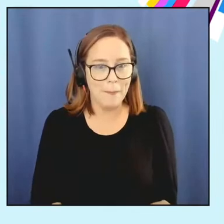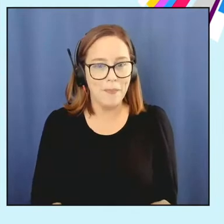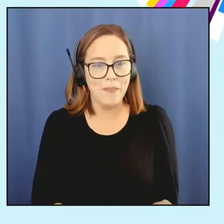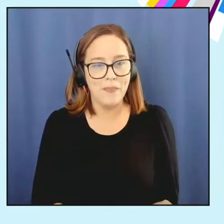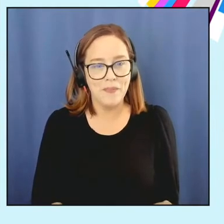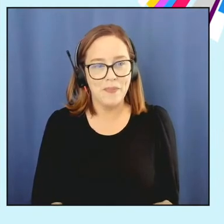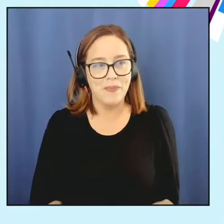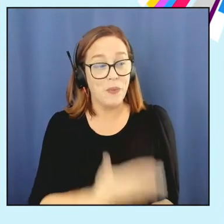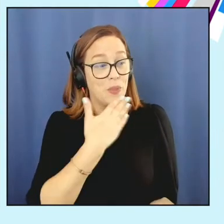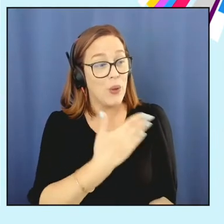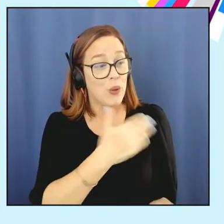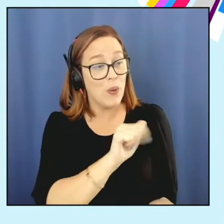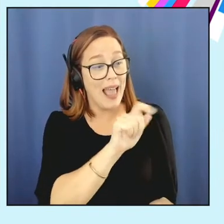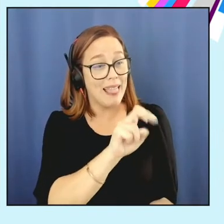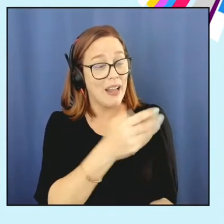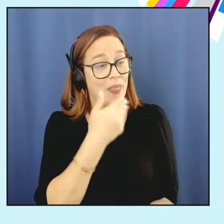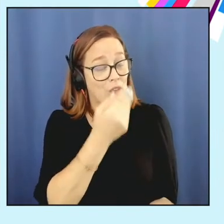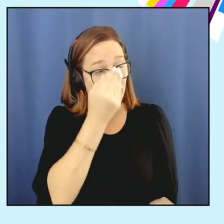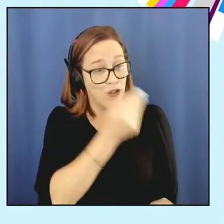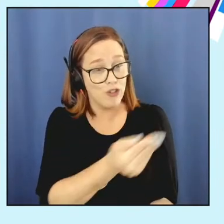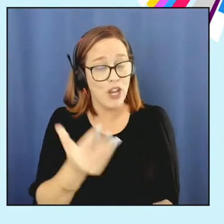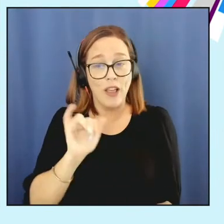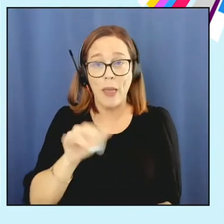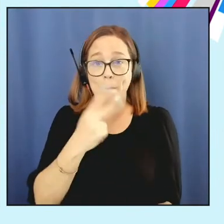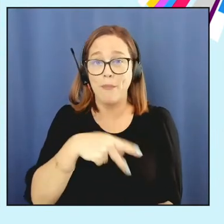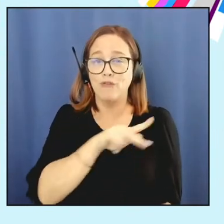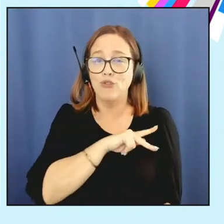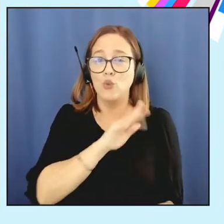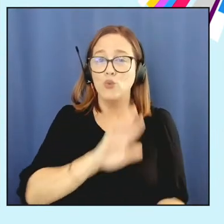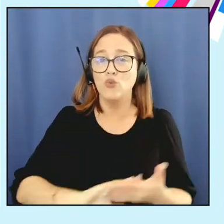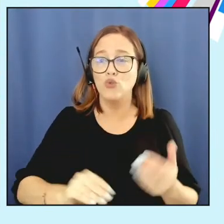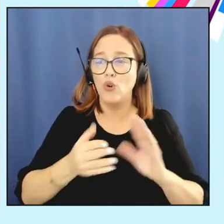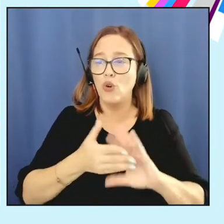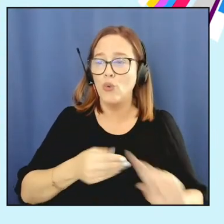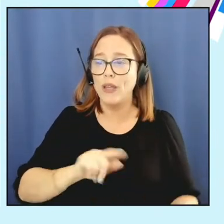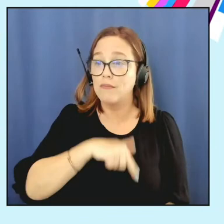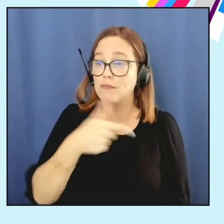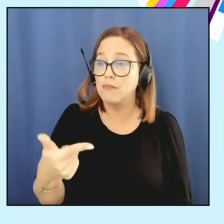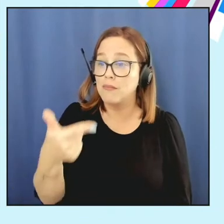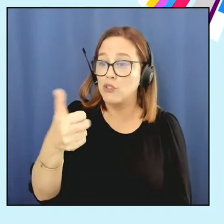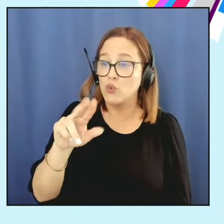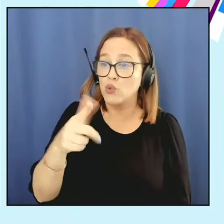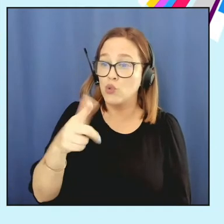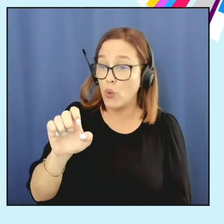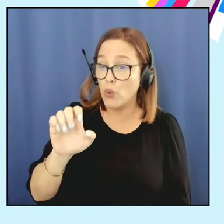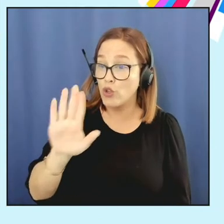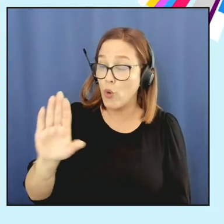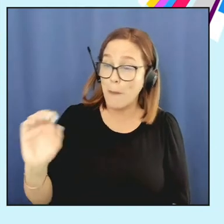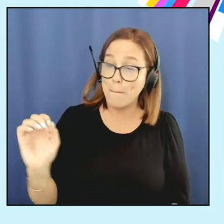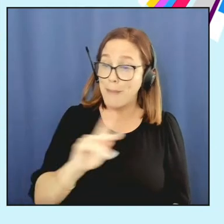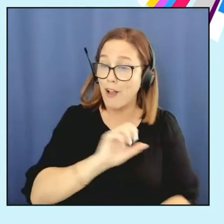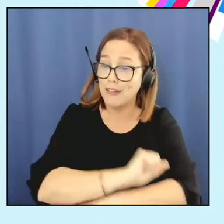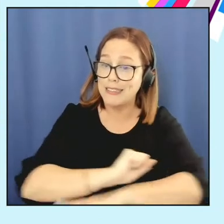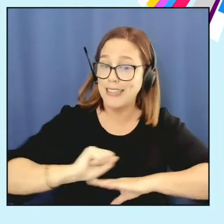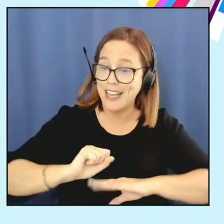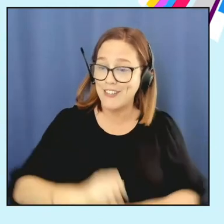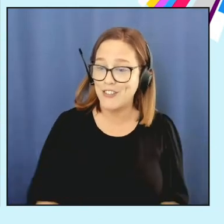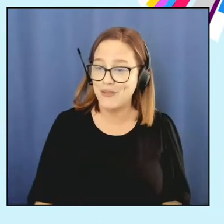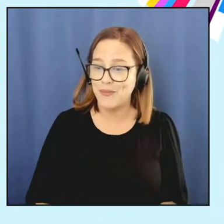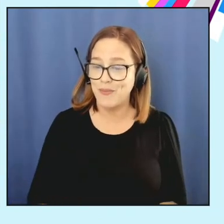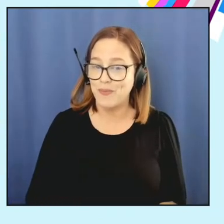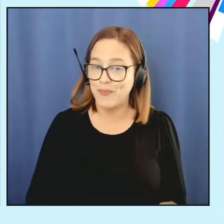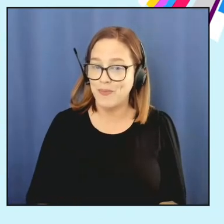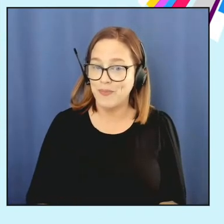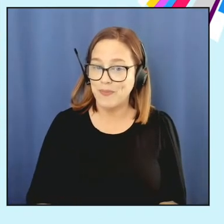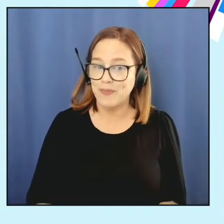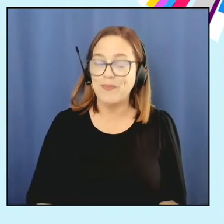Thank you, Alan, and thank you for sharing that personal story. George, how about you? You're back on stage. How about you? Yes, sir.